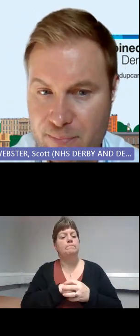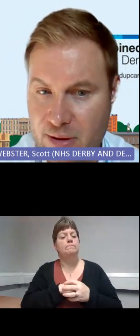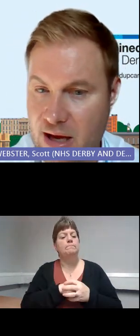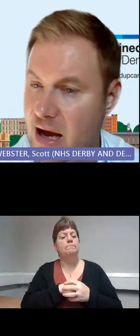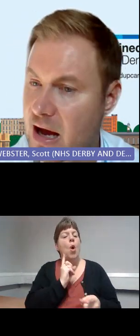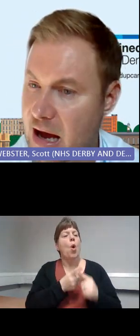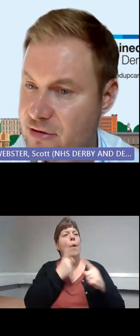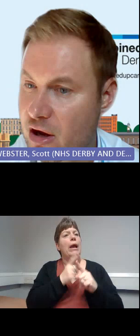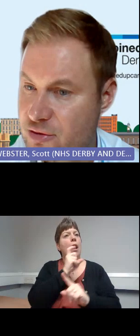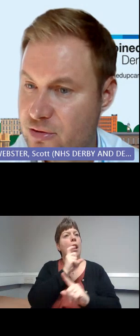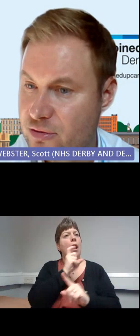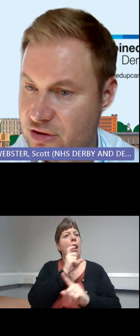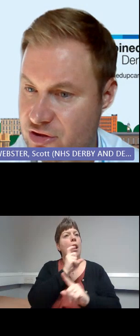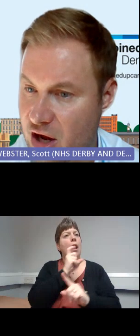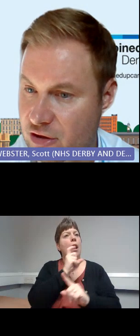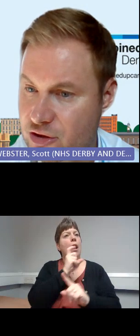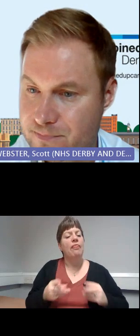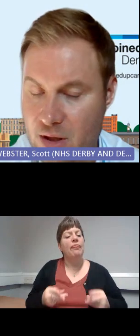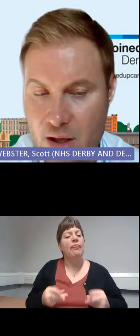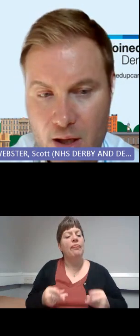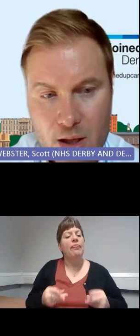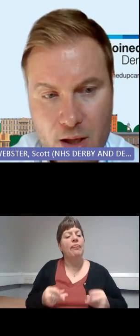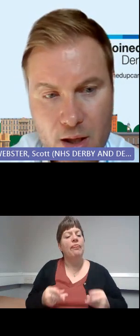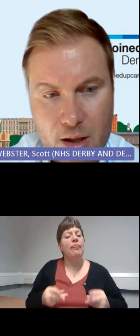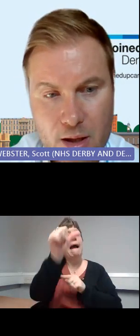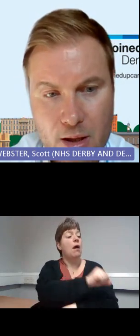community therapy after hospital discharge.